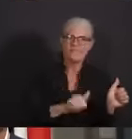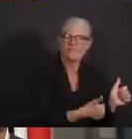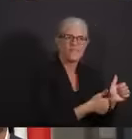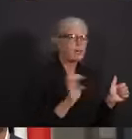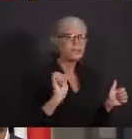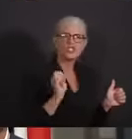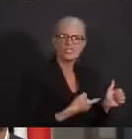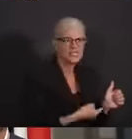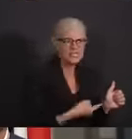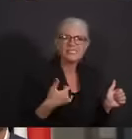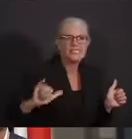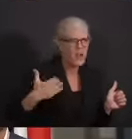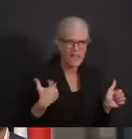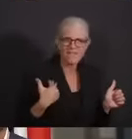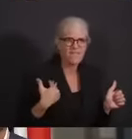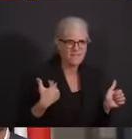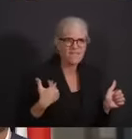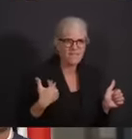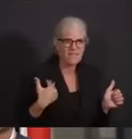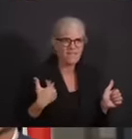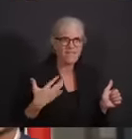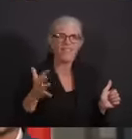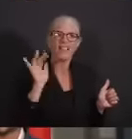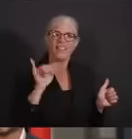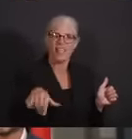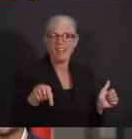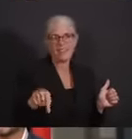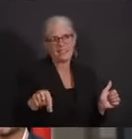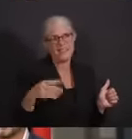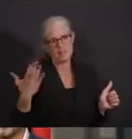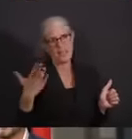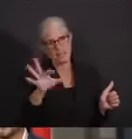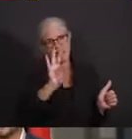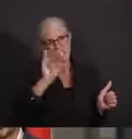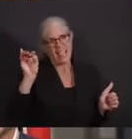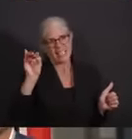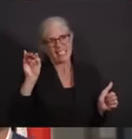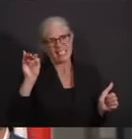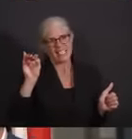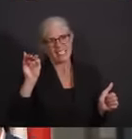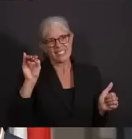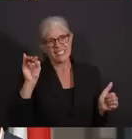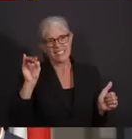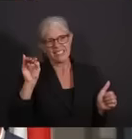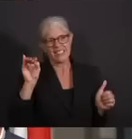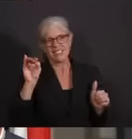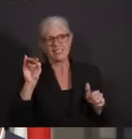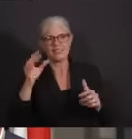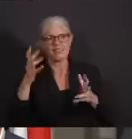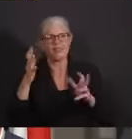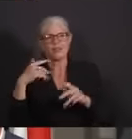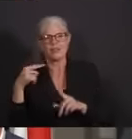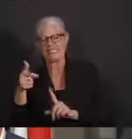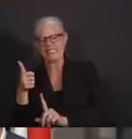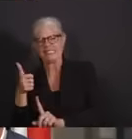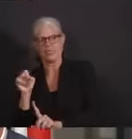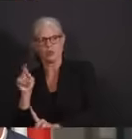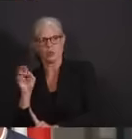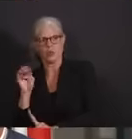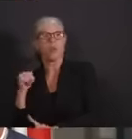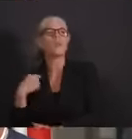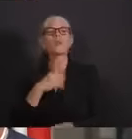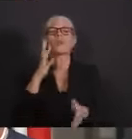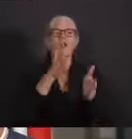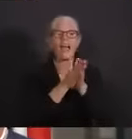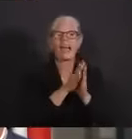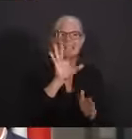that. And I would say, this will probably be a 90-10 storm, you think, or we're going to ask for it. Yeah, so we'll end up asking for 90-10 for a